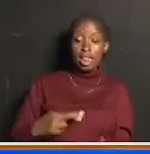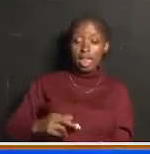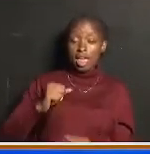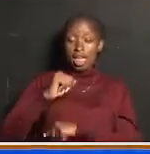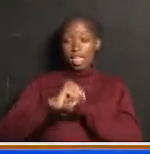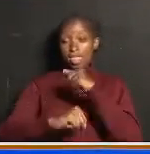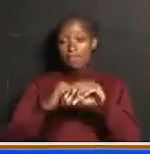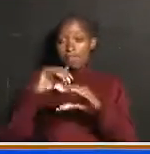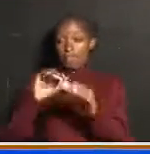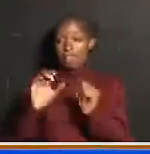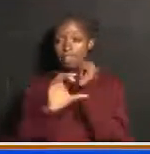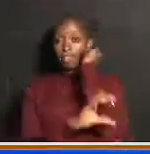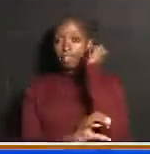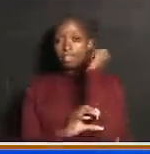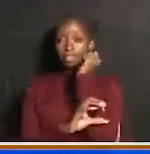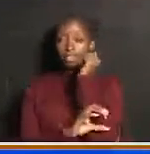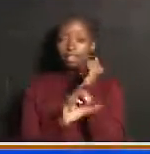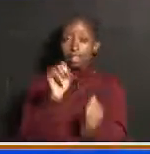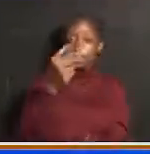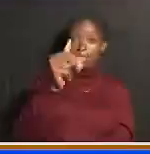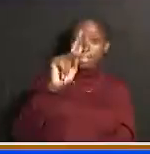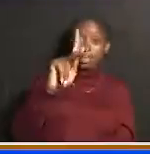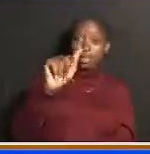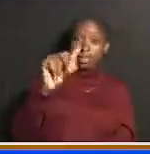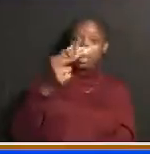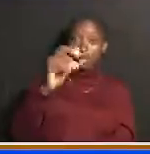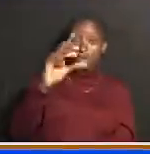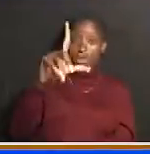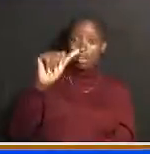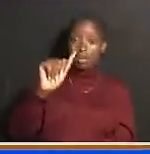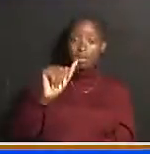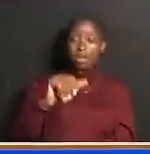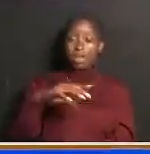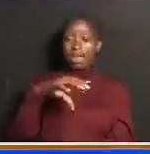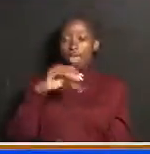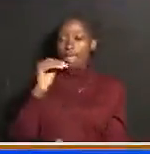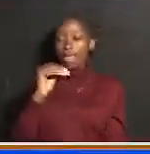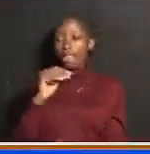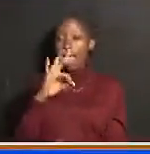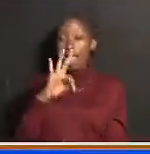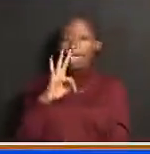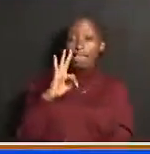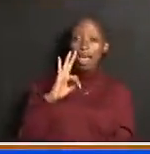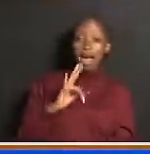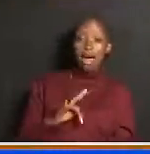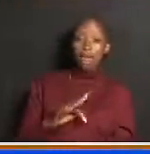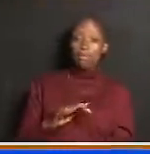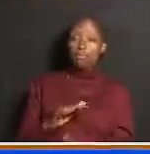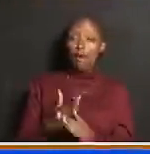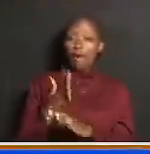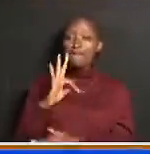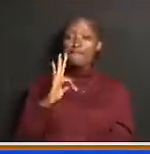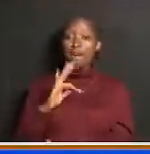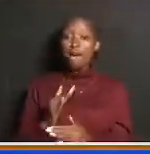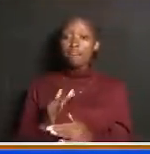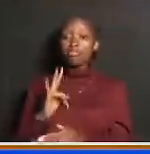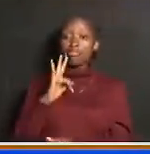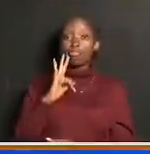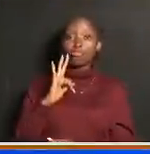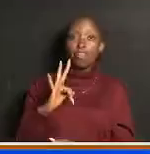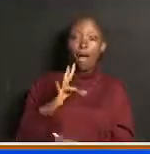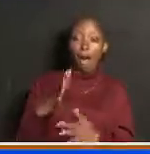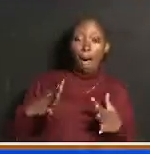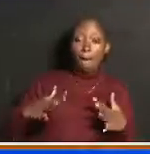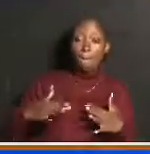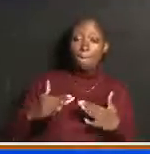amid Shakahola horrific discovery where 103 bodies have been exhumed so far. The Senate decried of